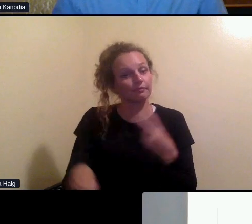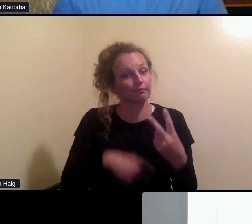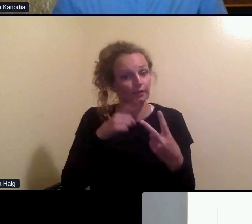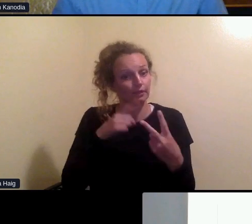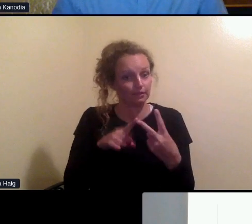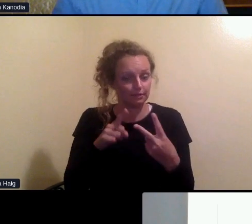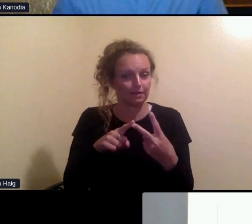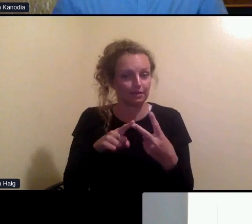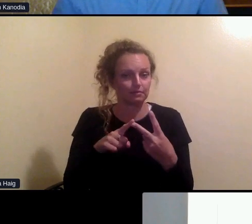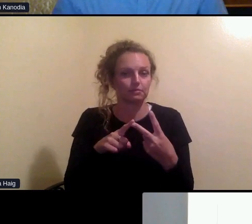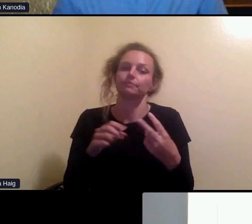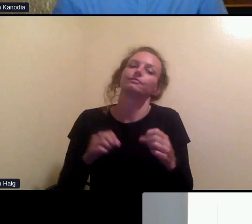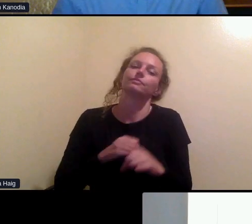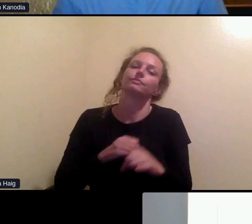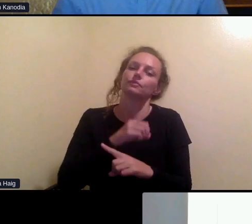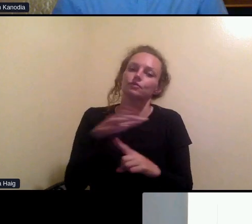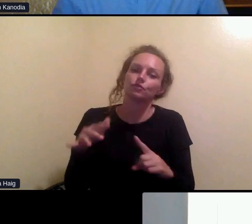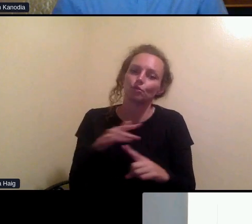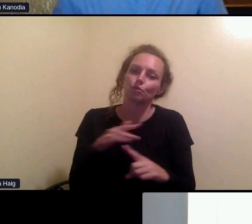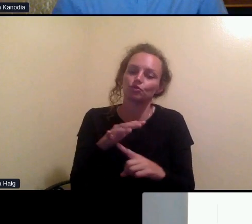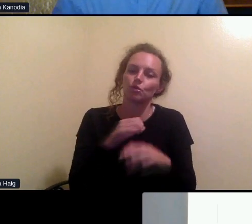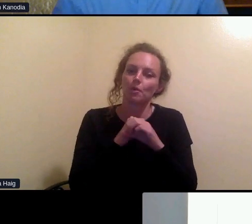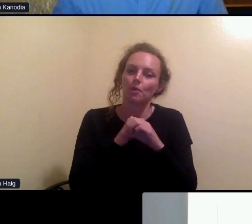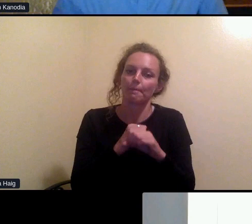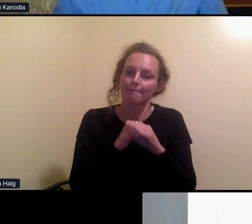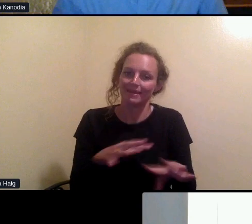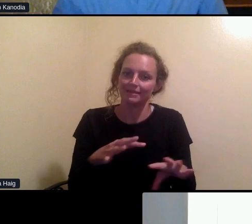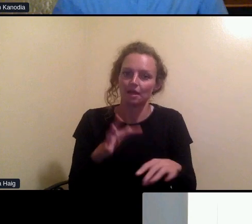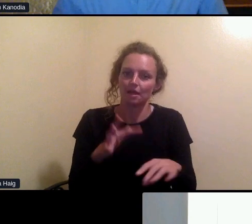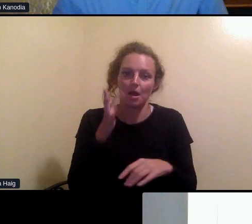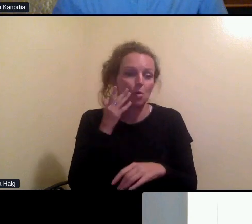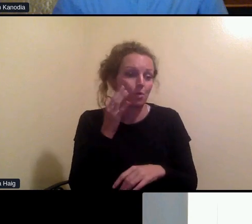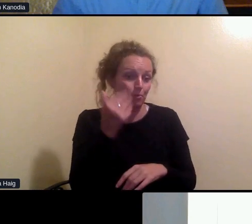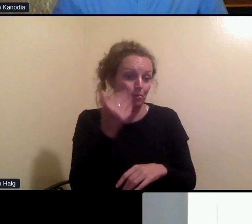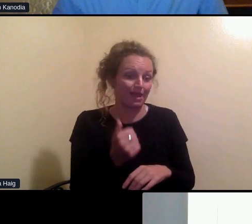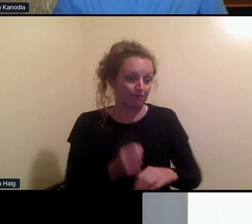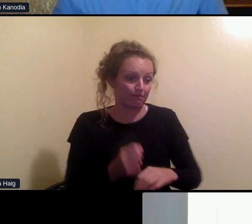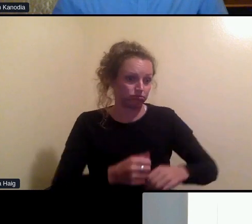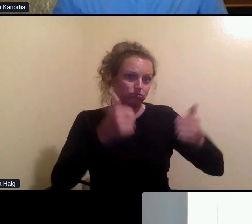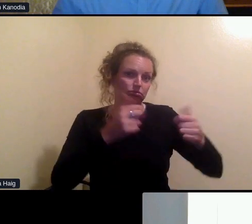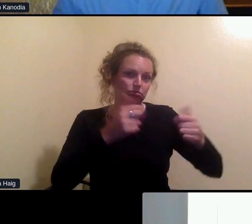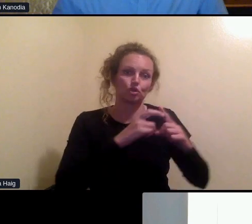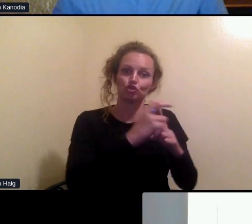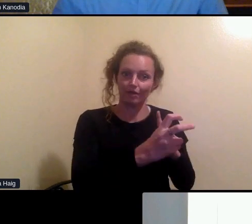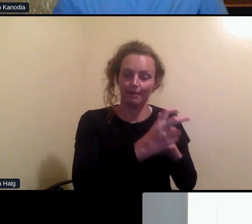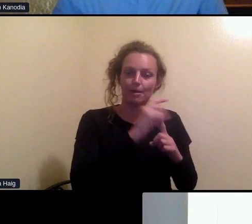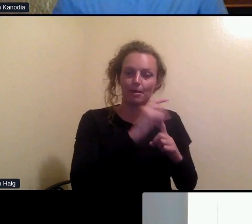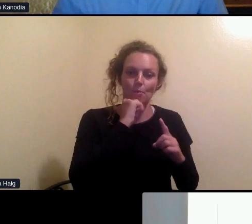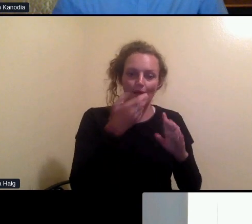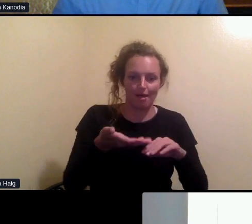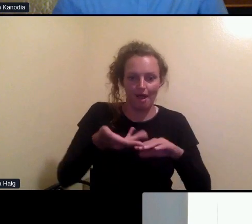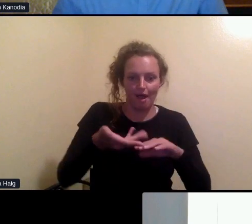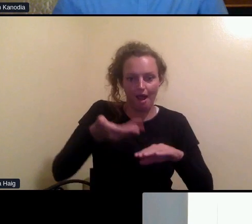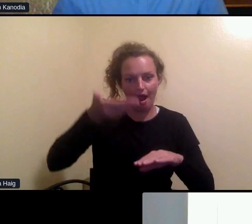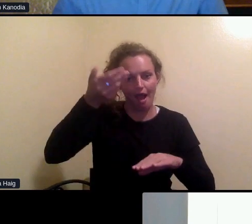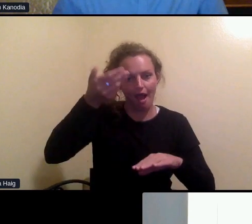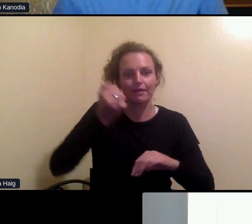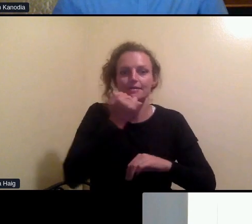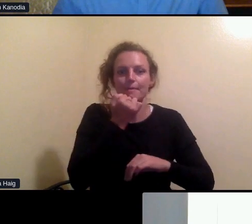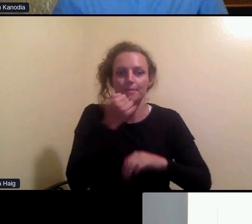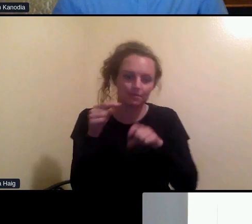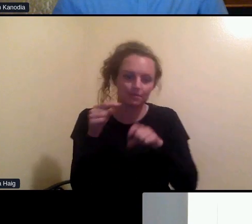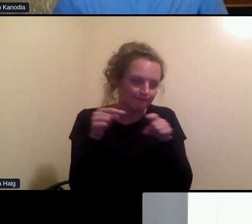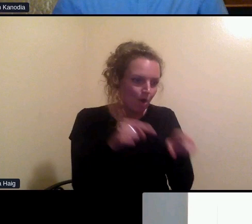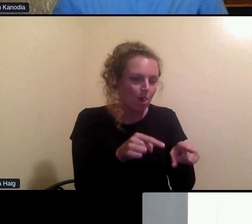posting it. And that keeps going up higher and higher from 2002, because I don't know if in 2002 we had Facebook. But if you don't